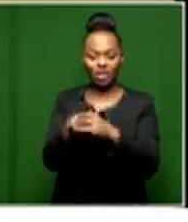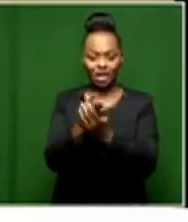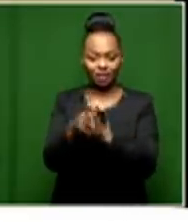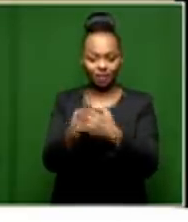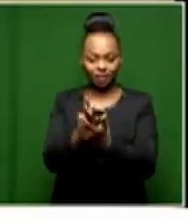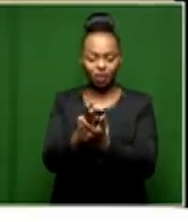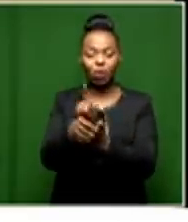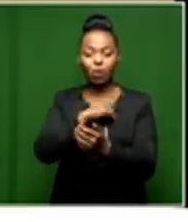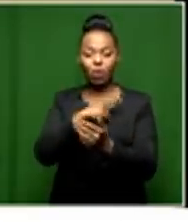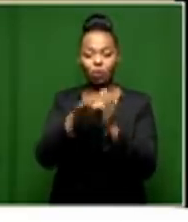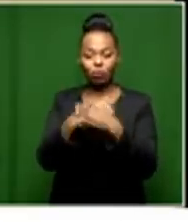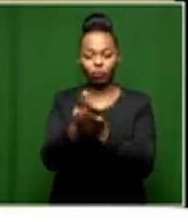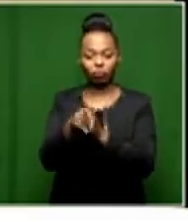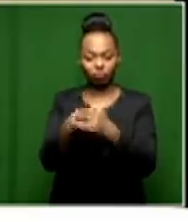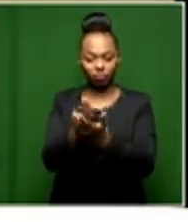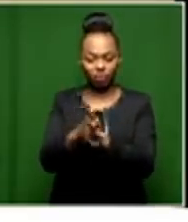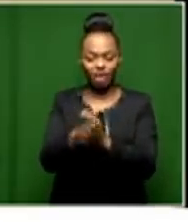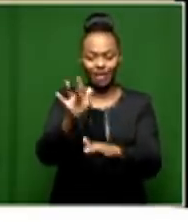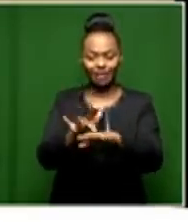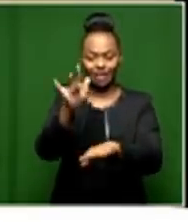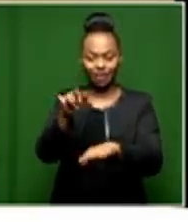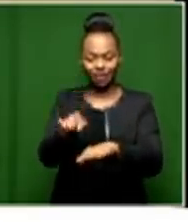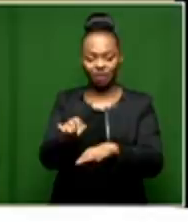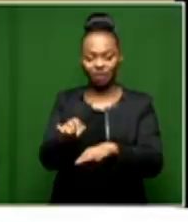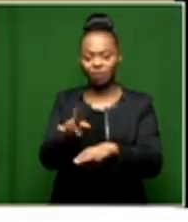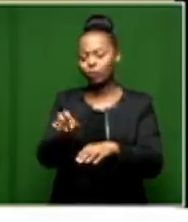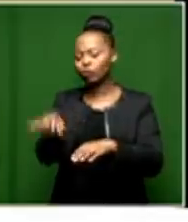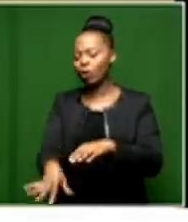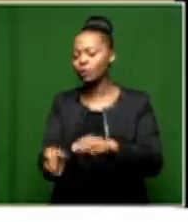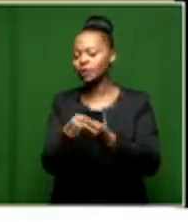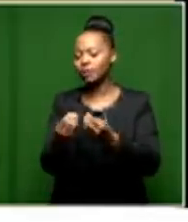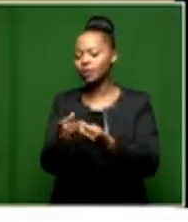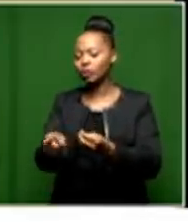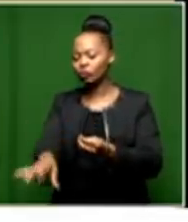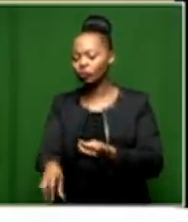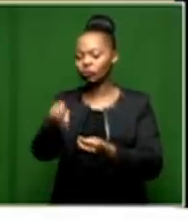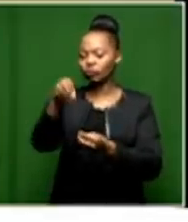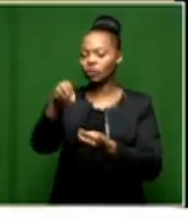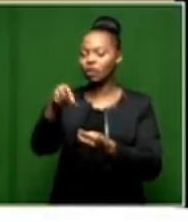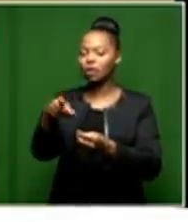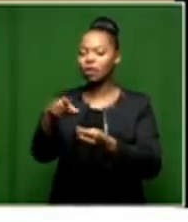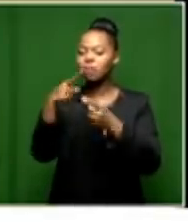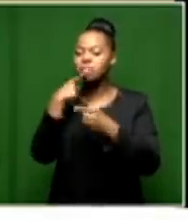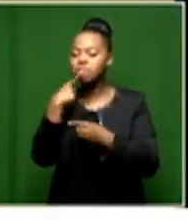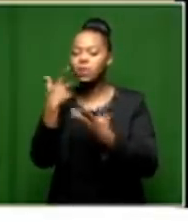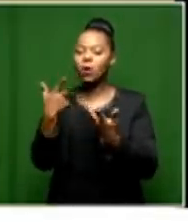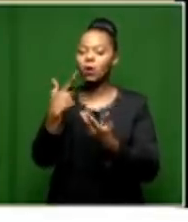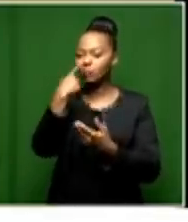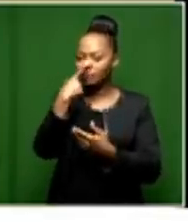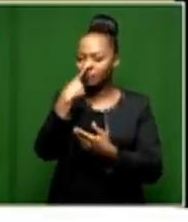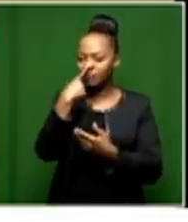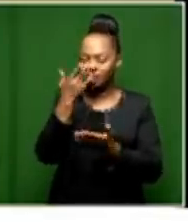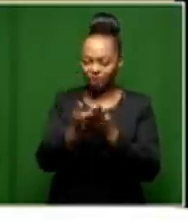because if a droplet lands on the surface and you touch that and put it onto your own face or mouth or nose, you get